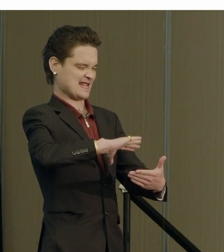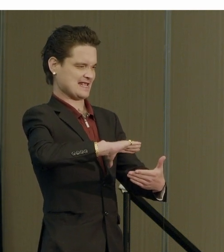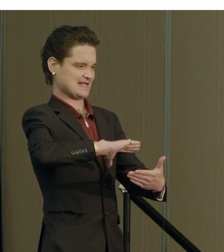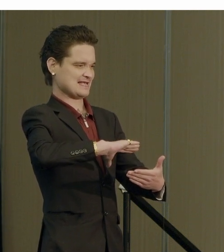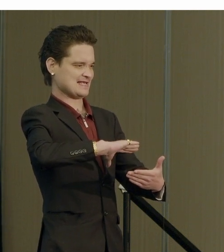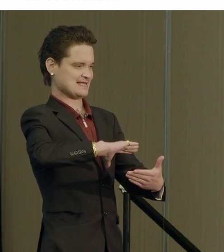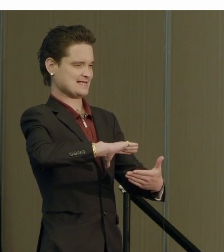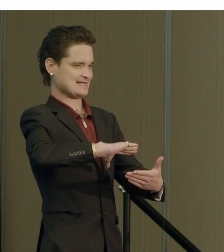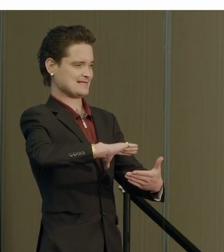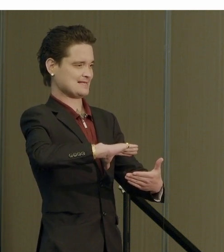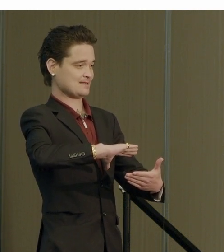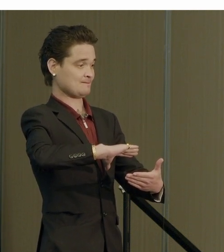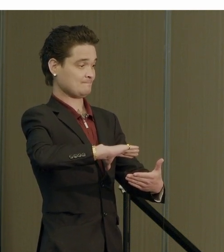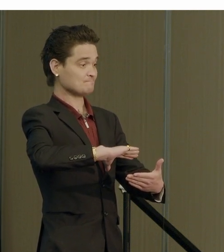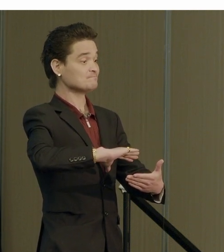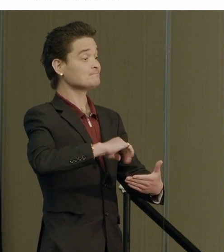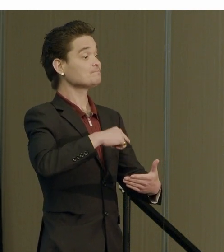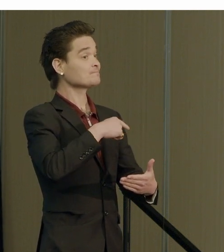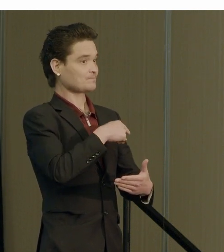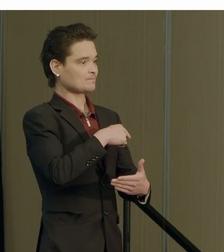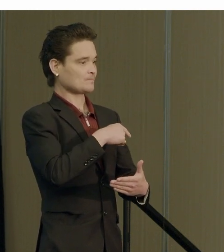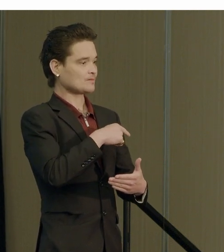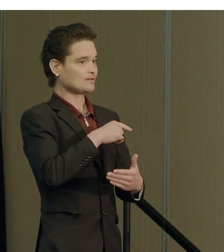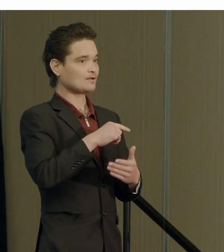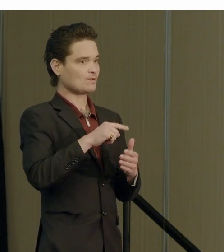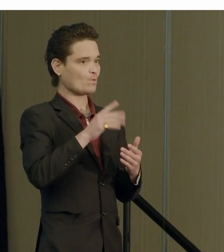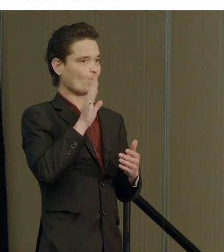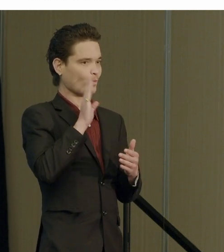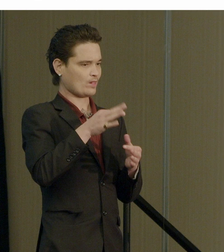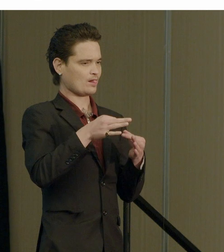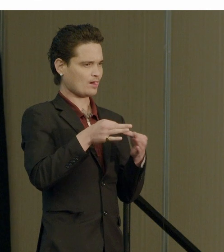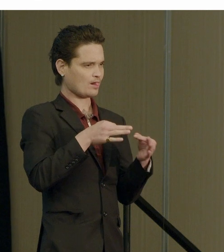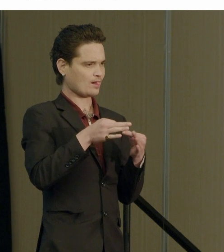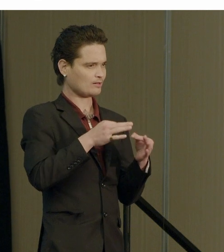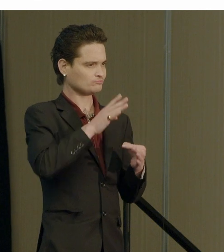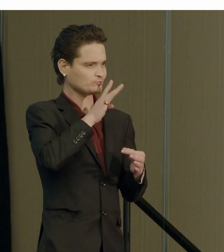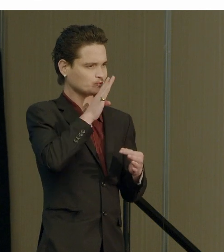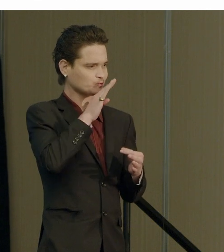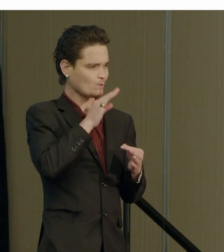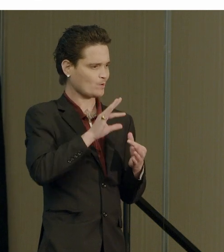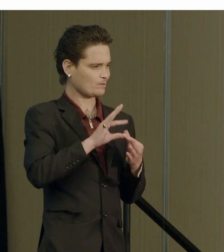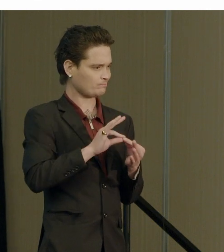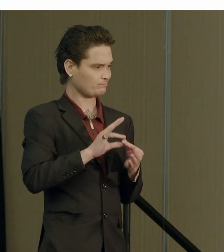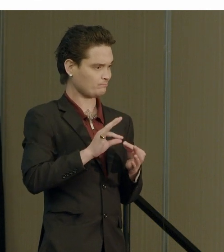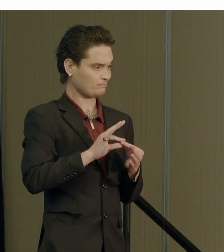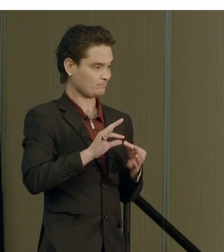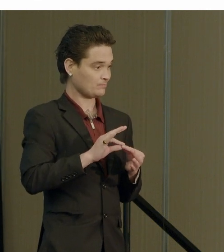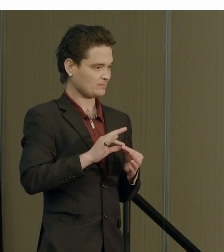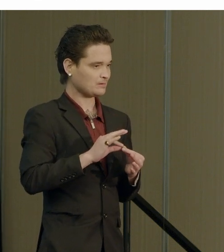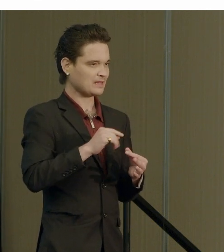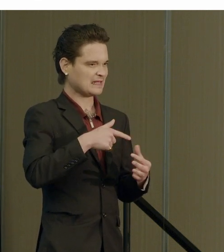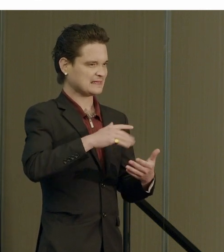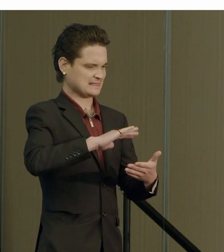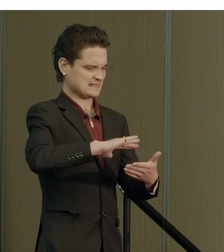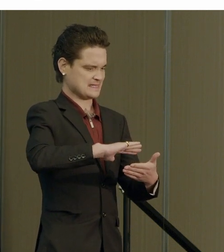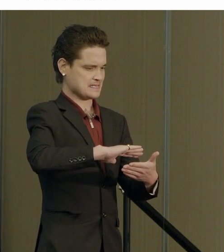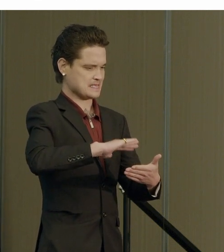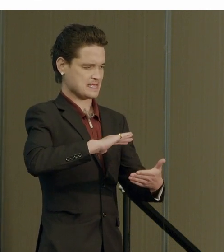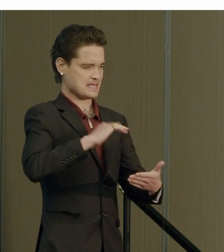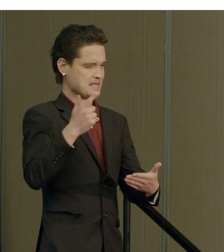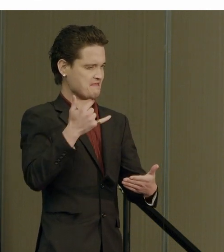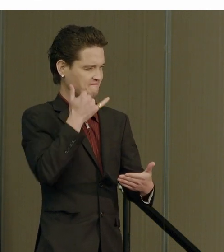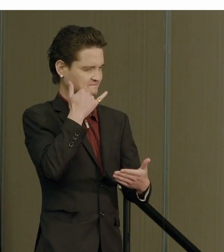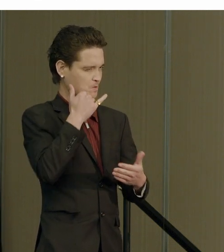So now TalkBack is taking the picture of the ID. Button. Double tap to activate. Scan the back of your